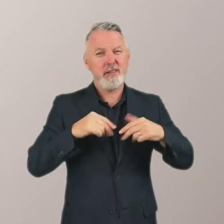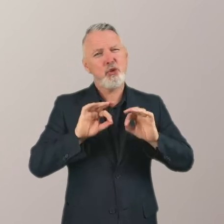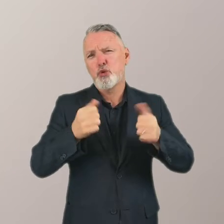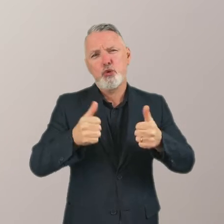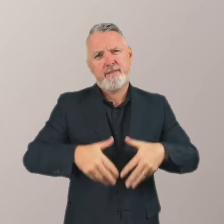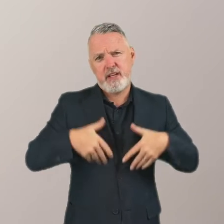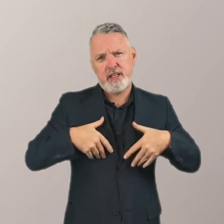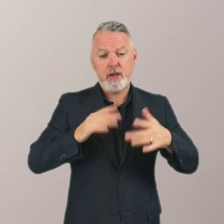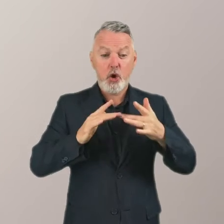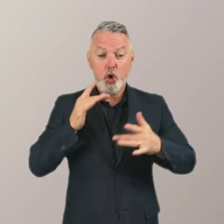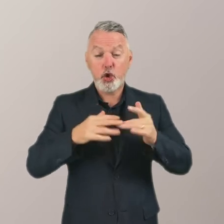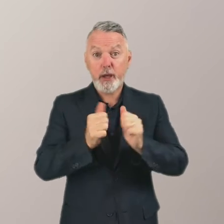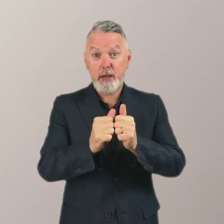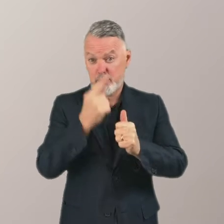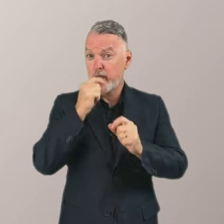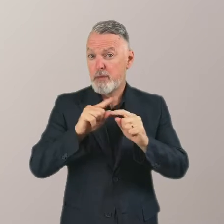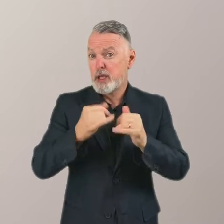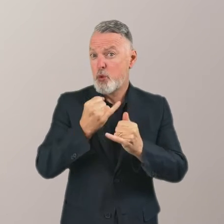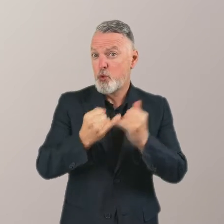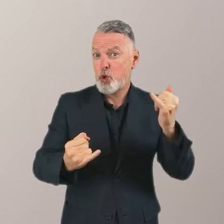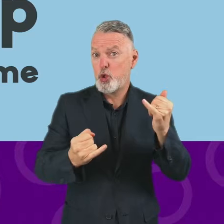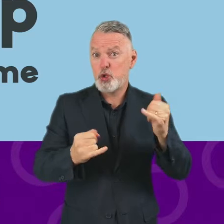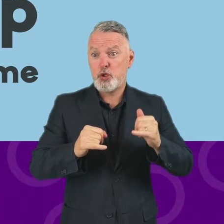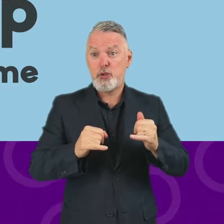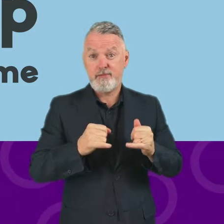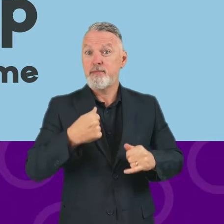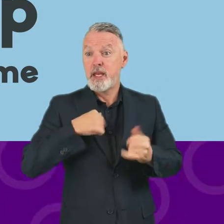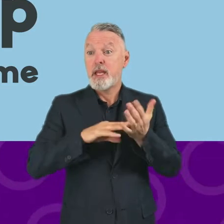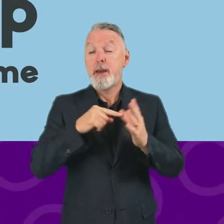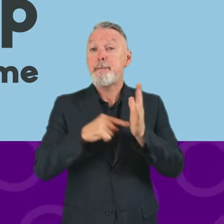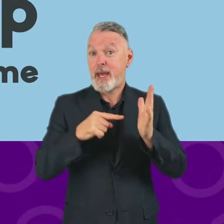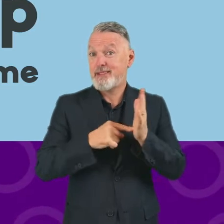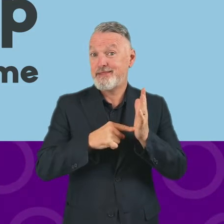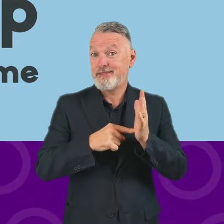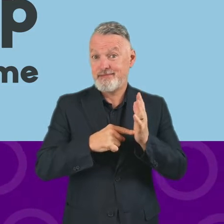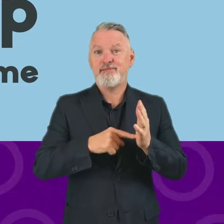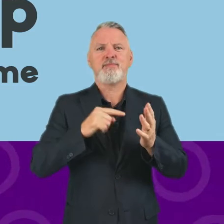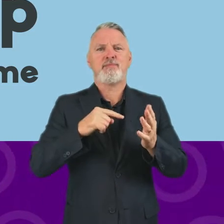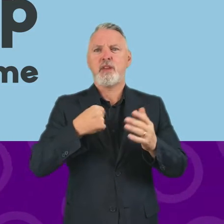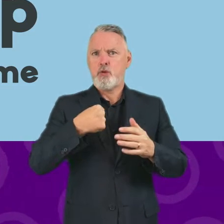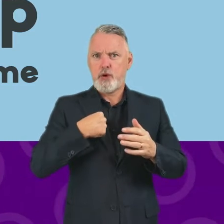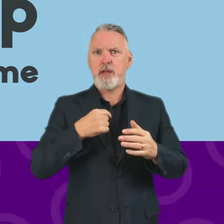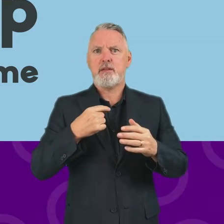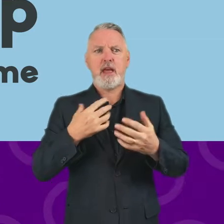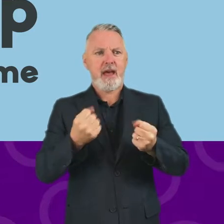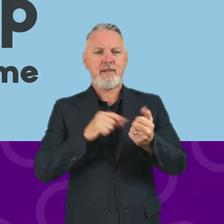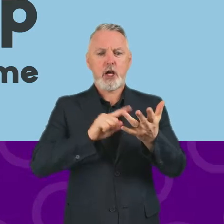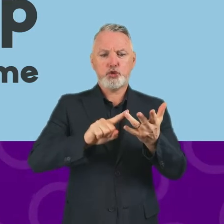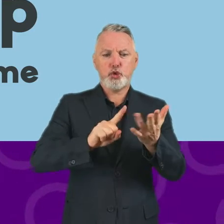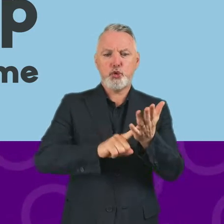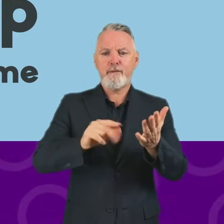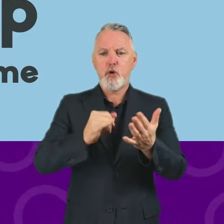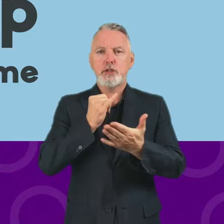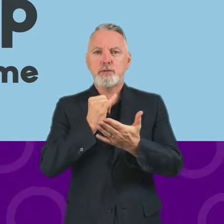you're online gaming, it can be even more challenging to have your voice heard. I'm Matt from Spix App, a tool for gamers with impaired speech to support social